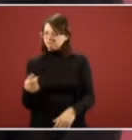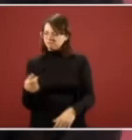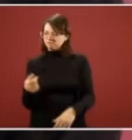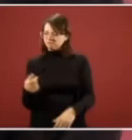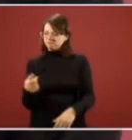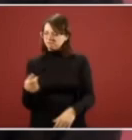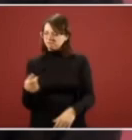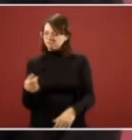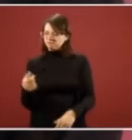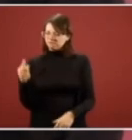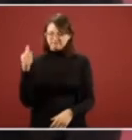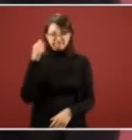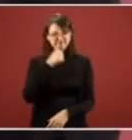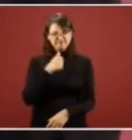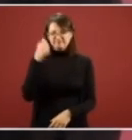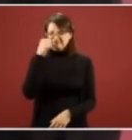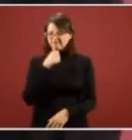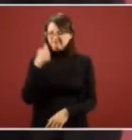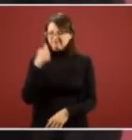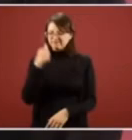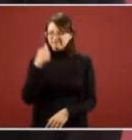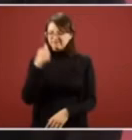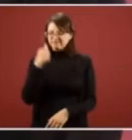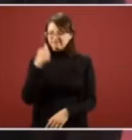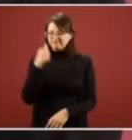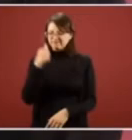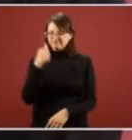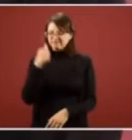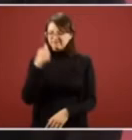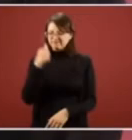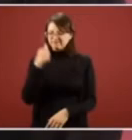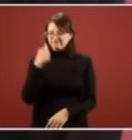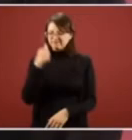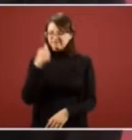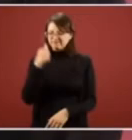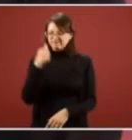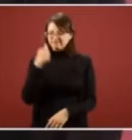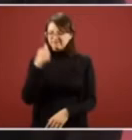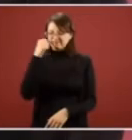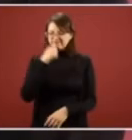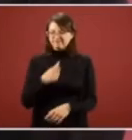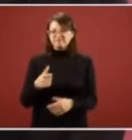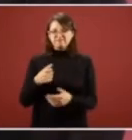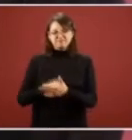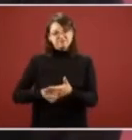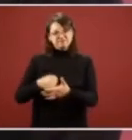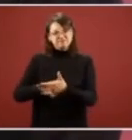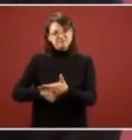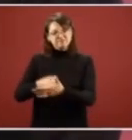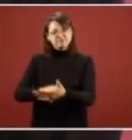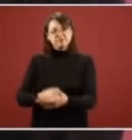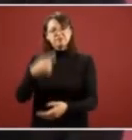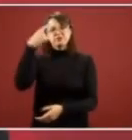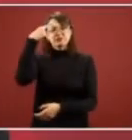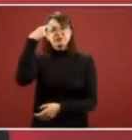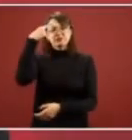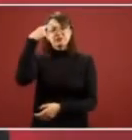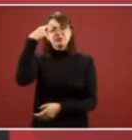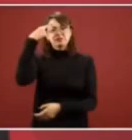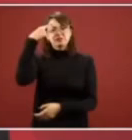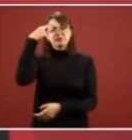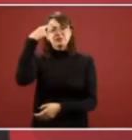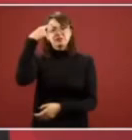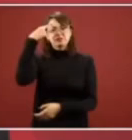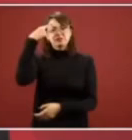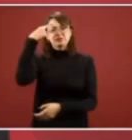purpose, guaranteeing el trabajo, el derecho, the right to work, the right to a la educación,